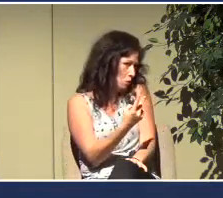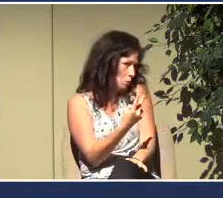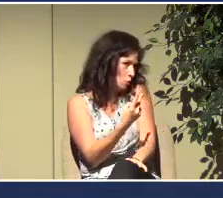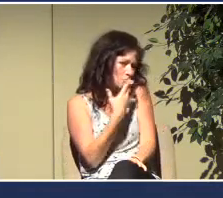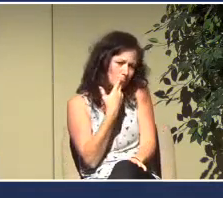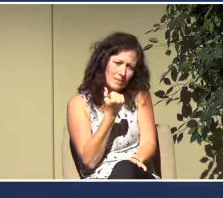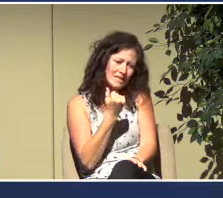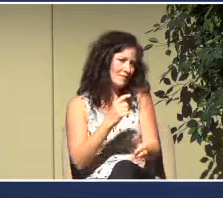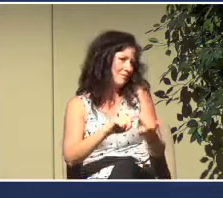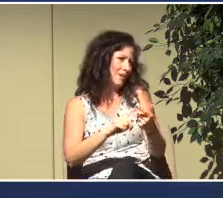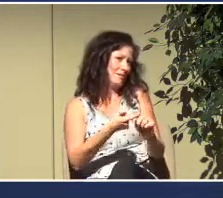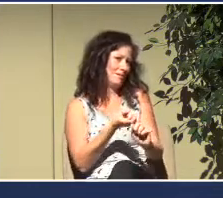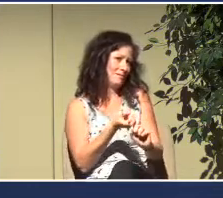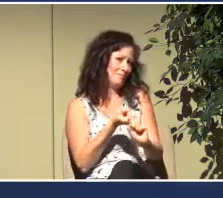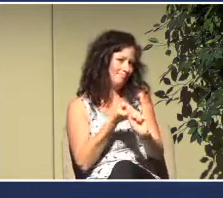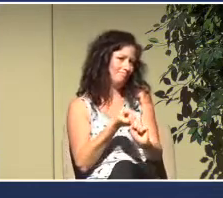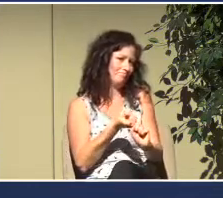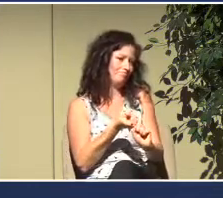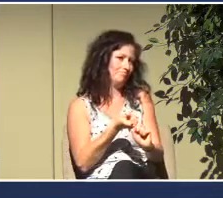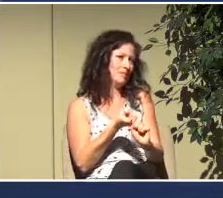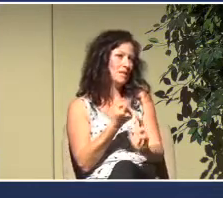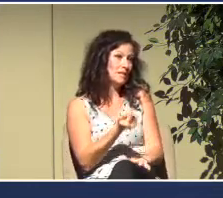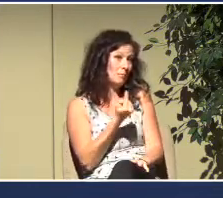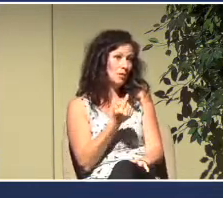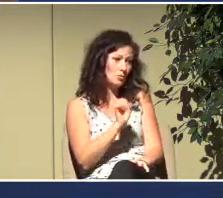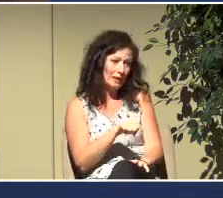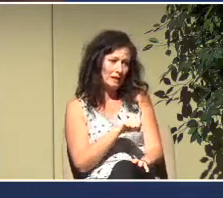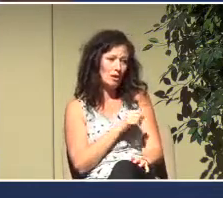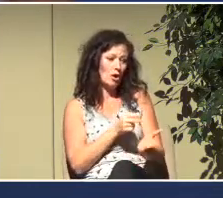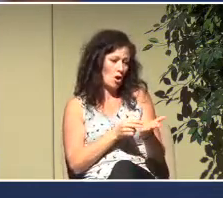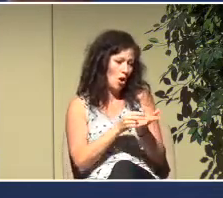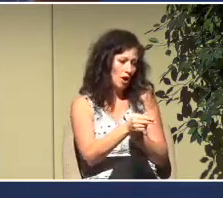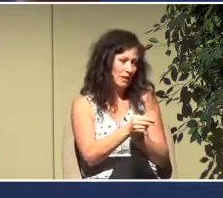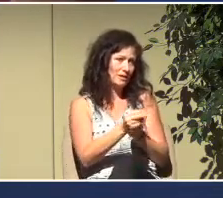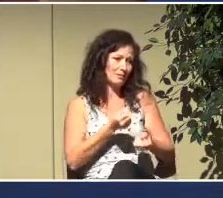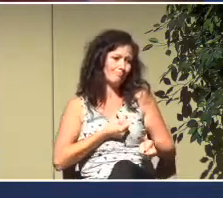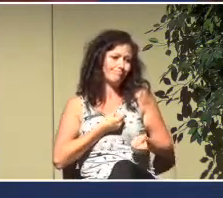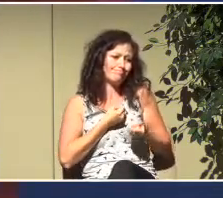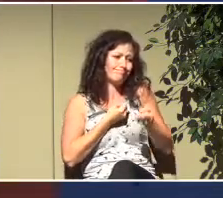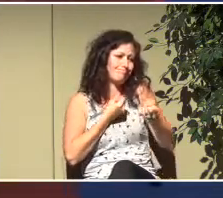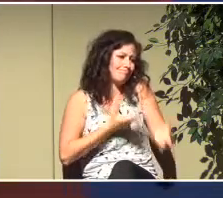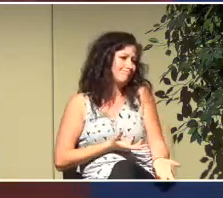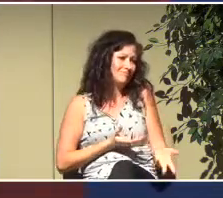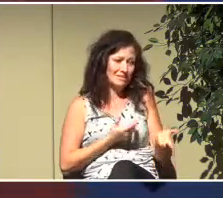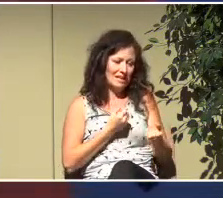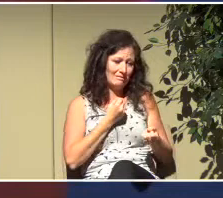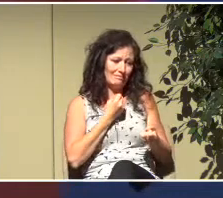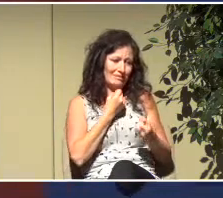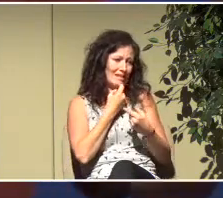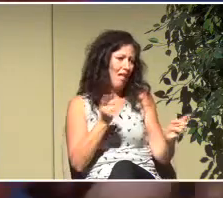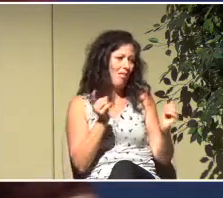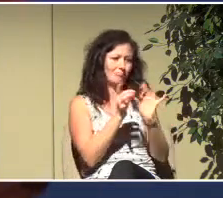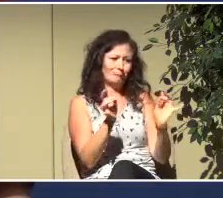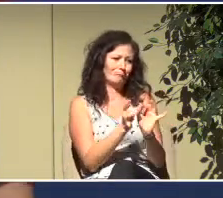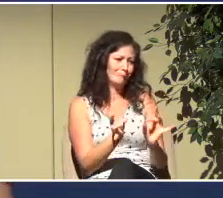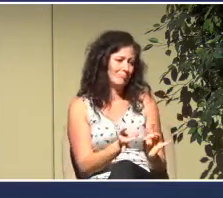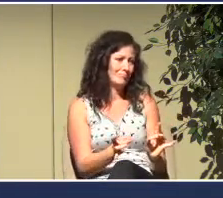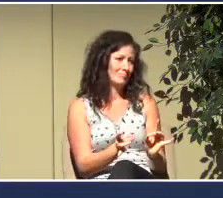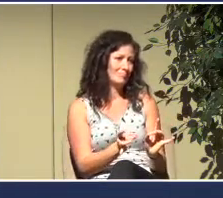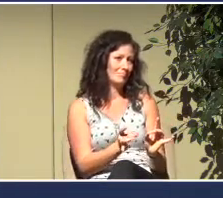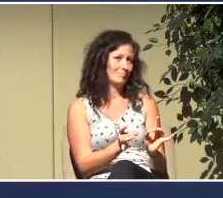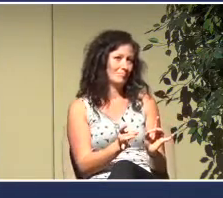needs, one or two friends with whom you can be honest, raw honest, is so